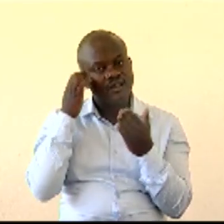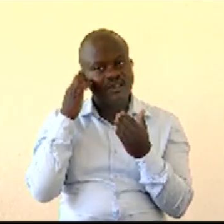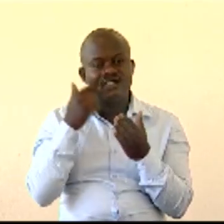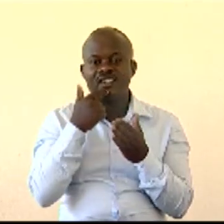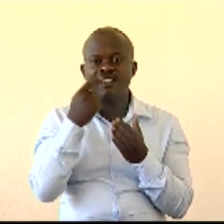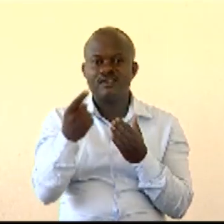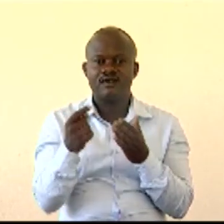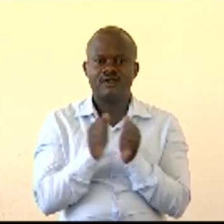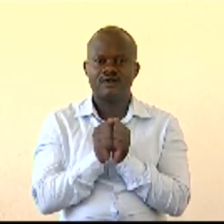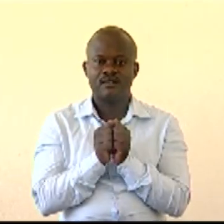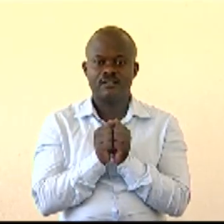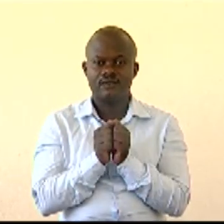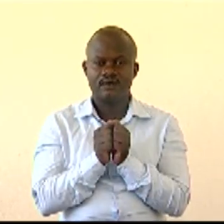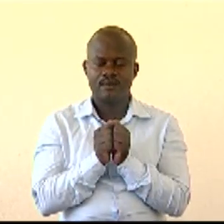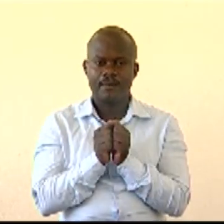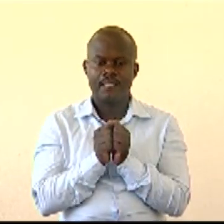is